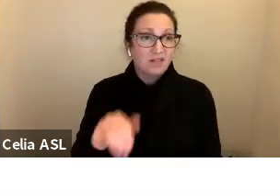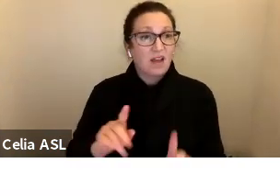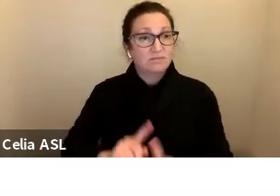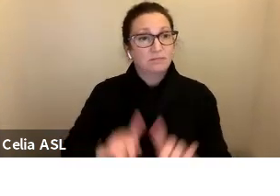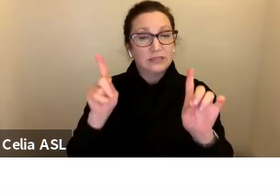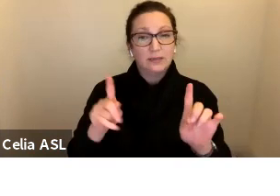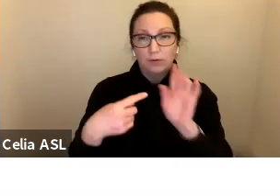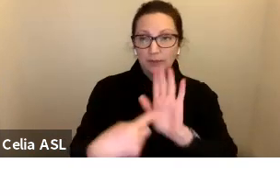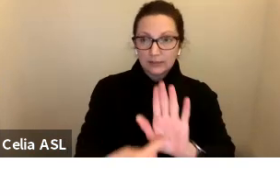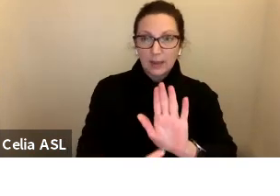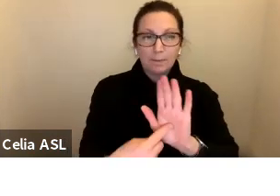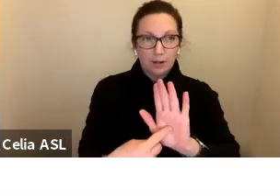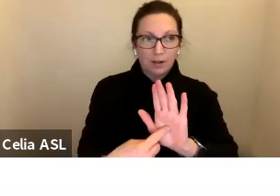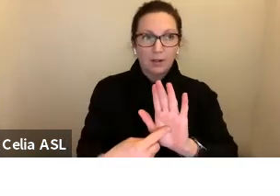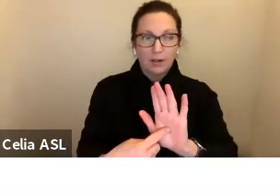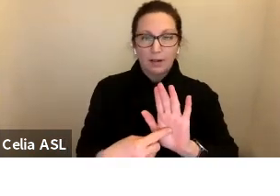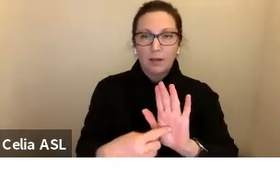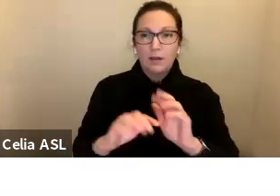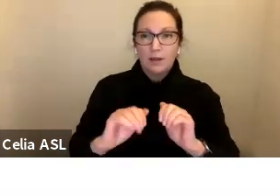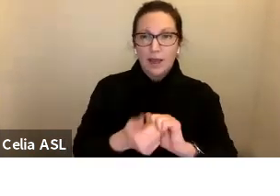of trying to increase